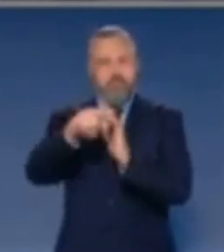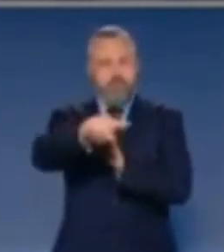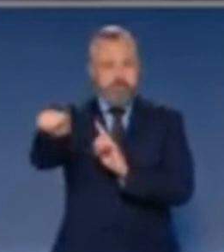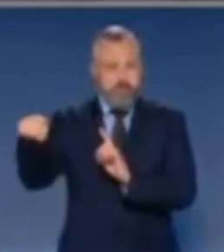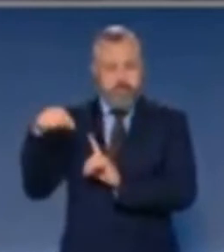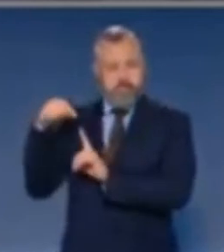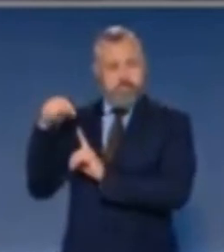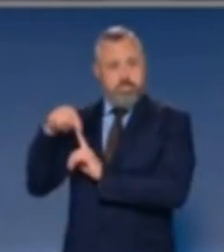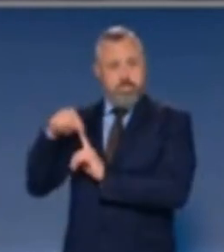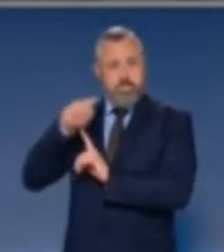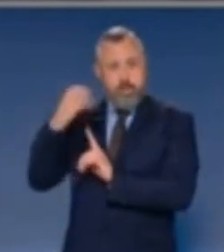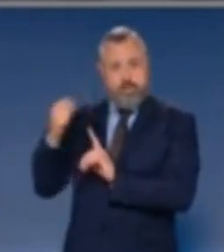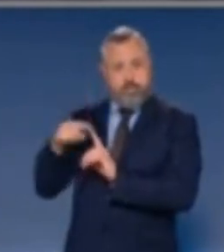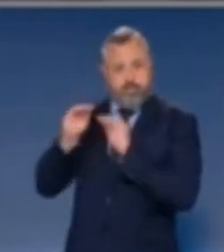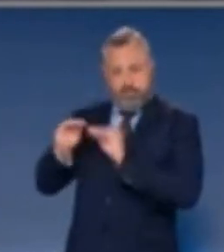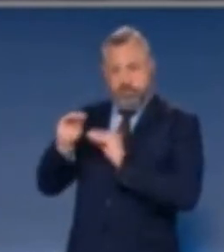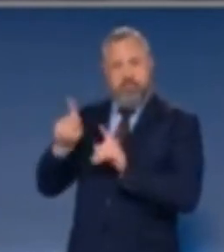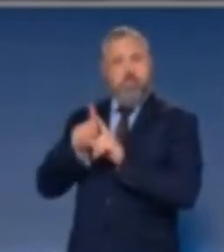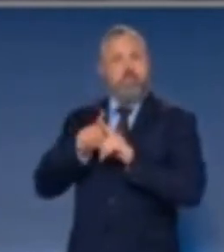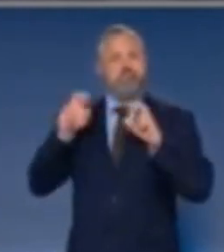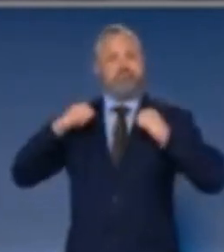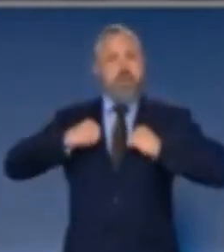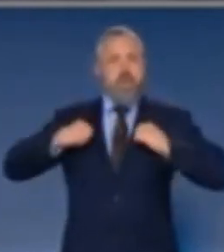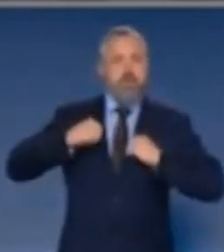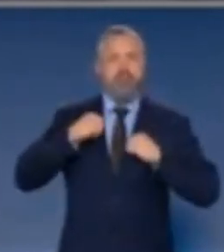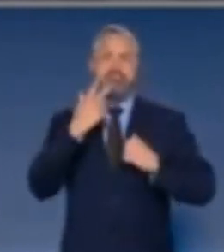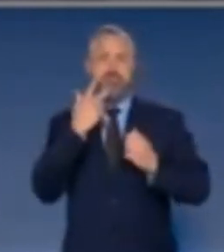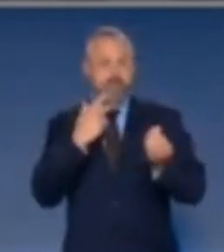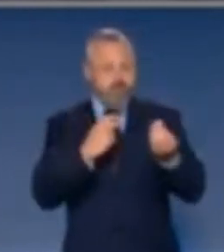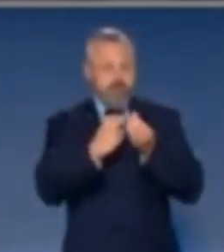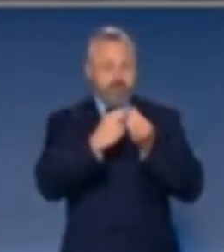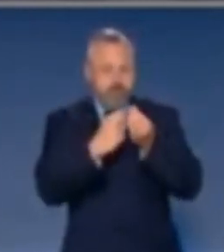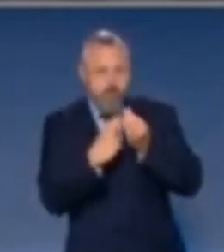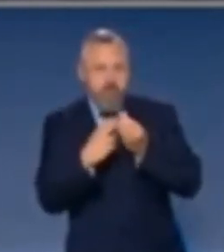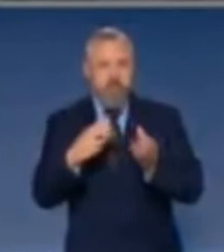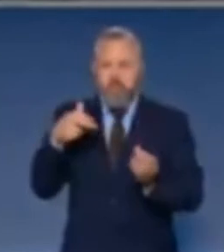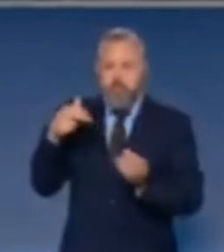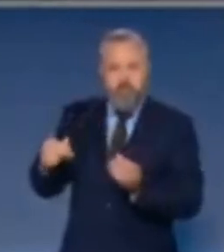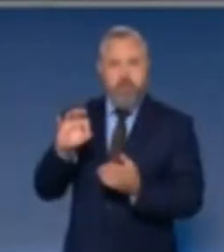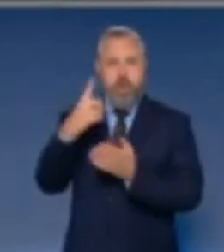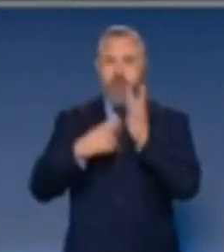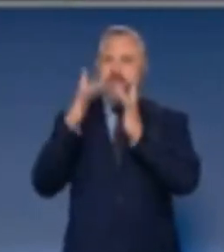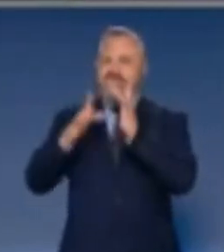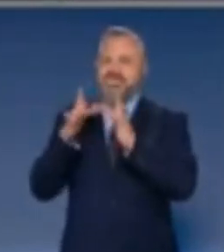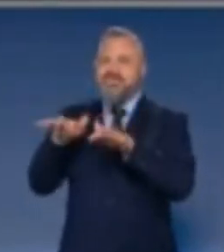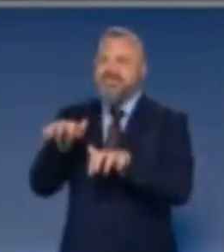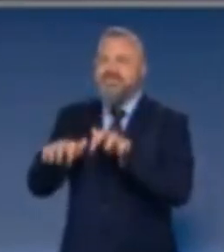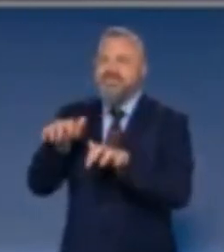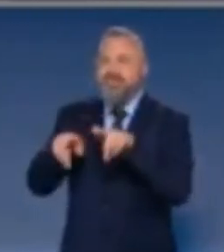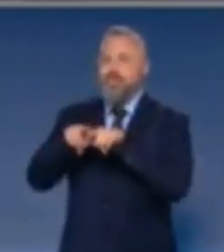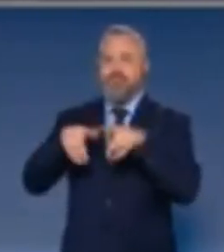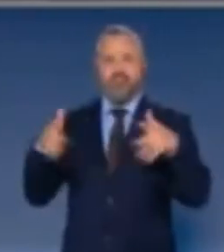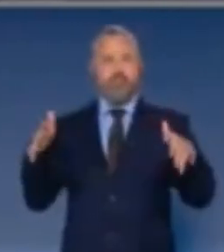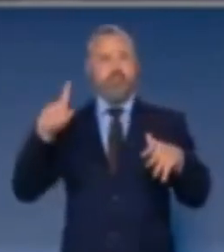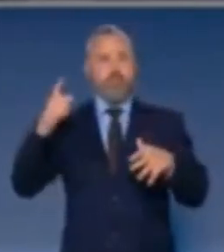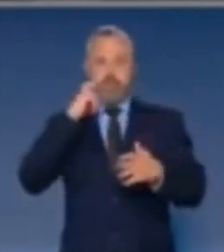as practicing drawing up the vaccine as they've been doing in the hospitals, and if not, why? So let Michael run through this, but